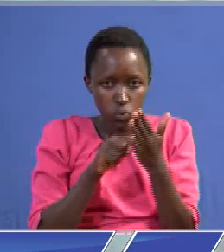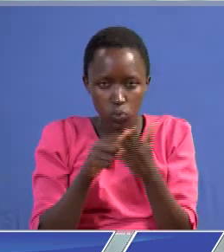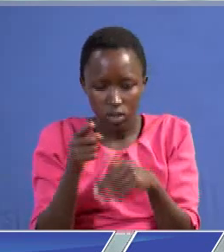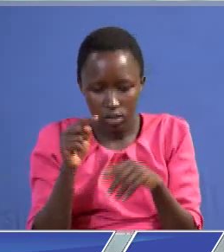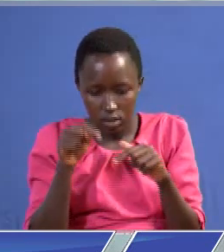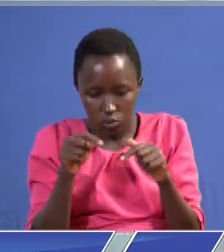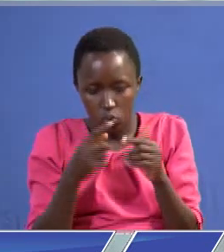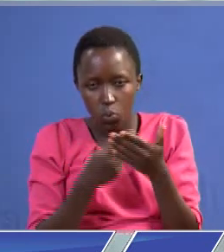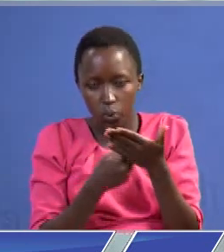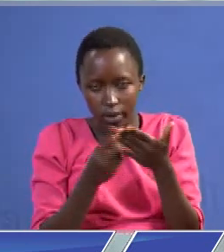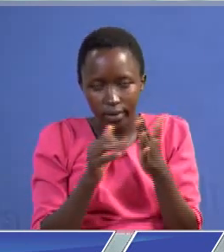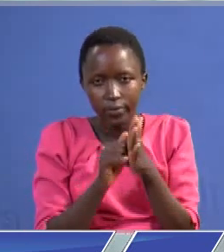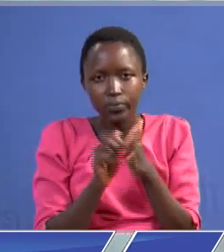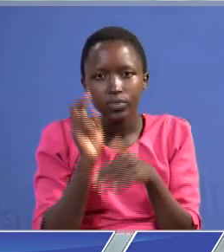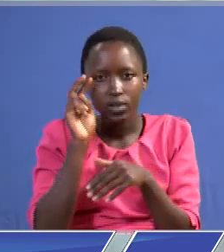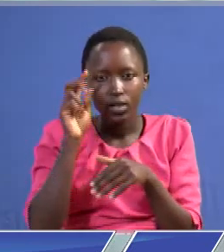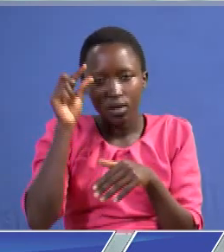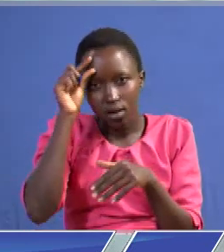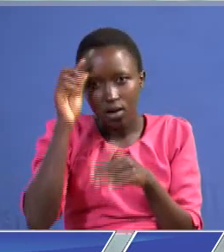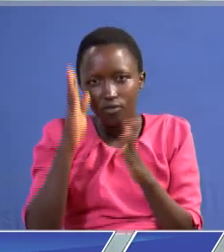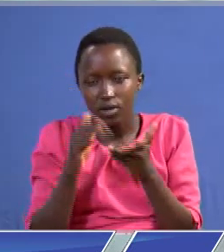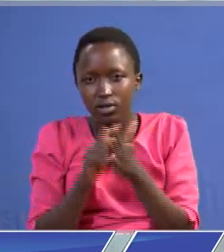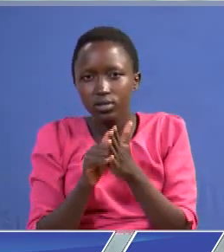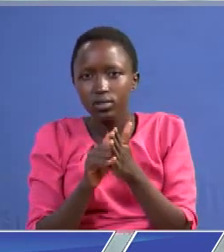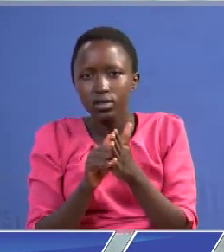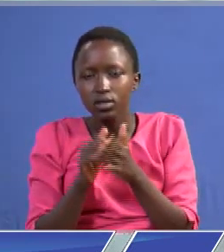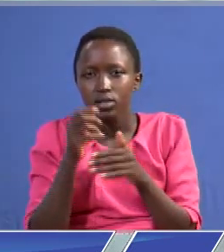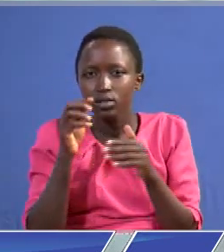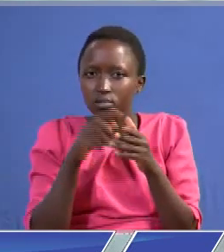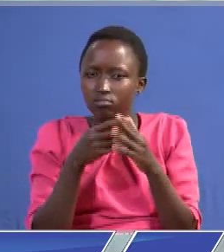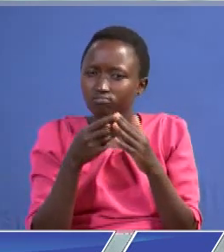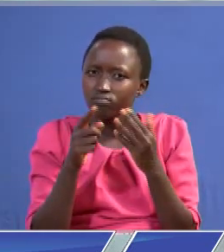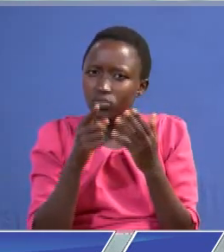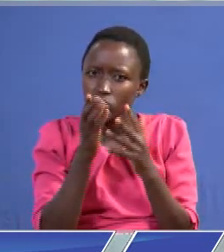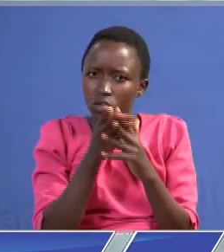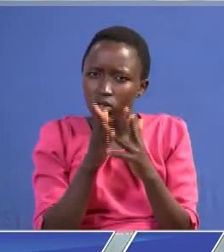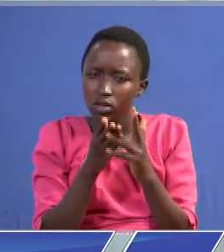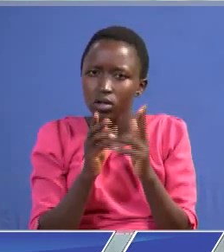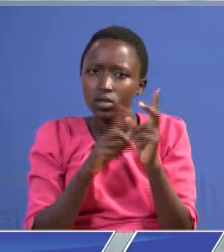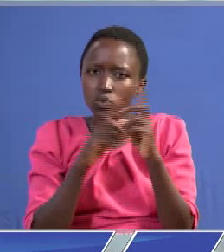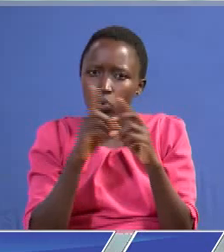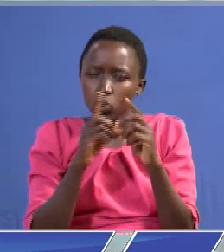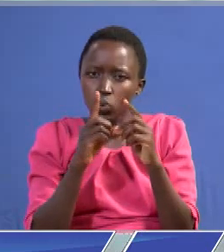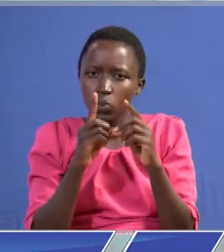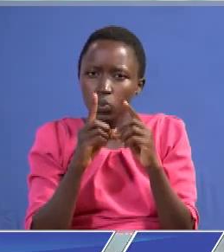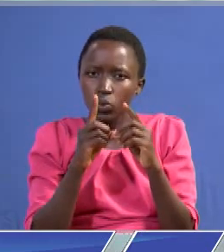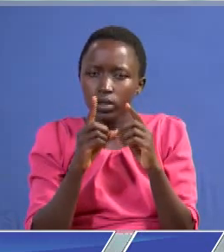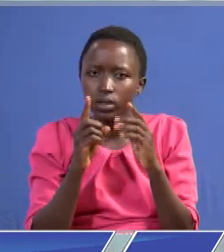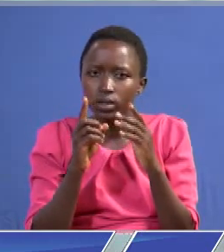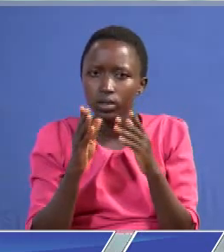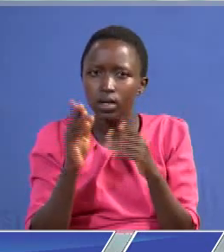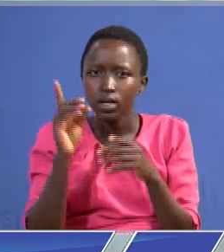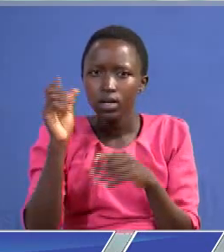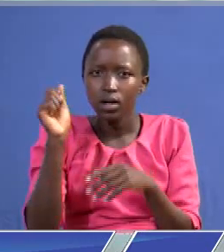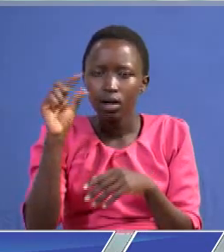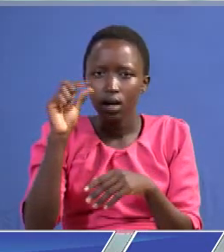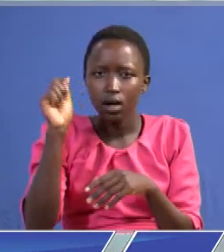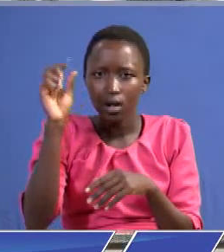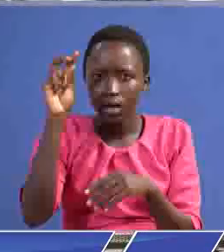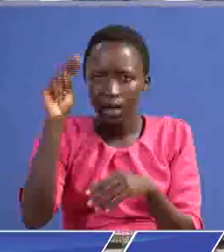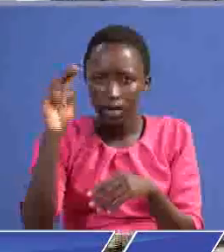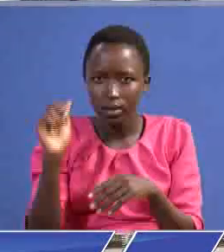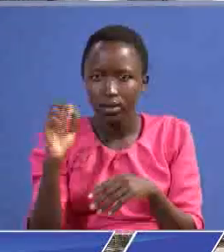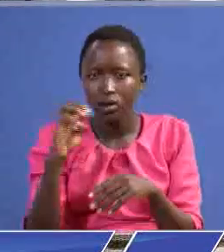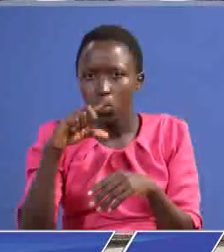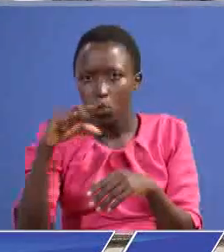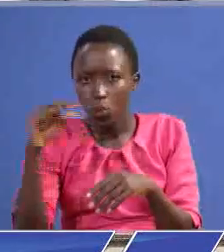this week. The changes have seen the governor's trusted lieutenants, among them Transport Minister Mohamed Dagane, moved